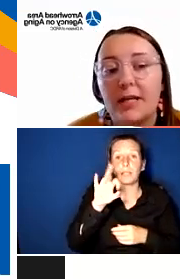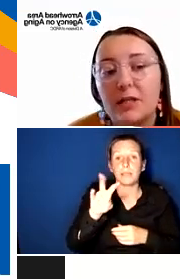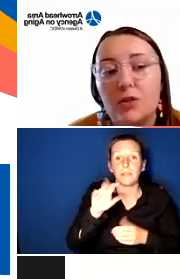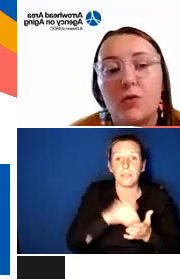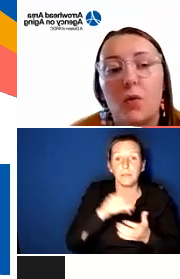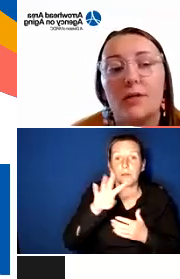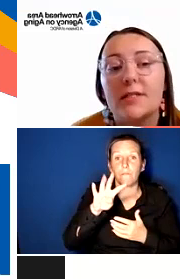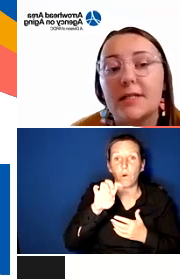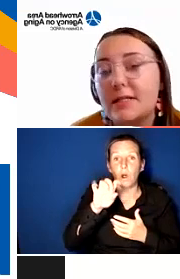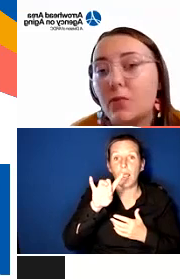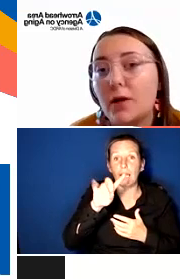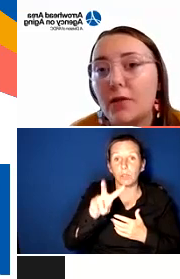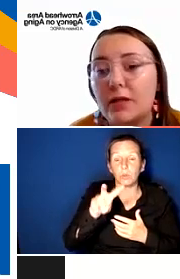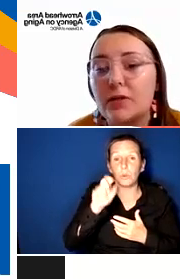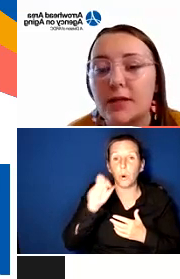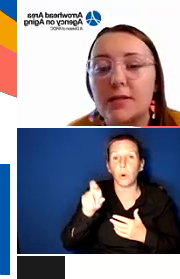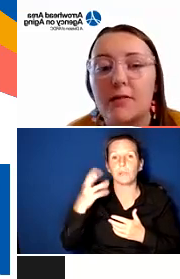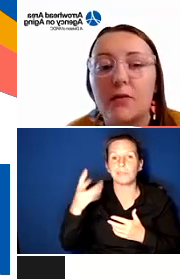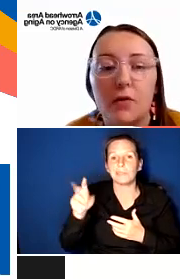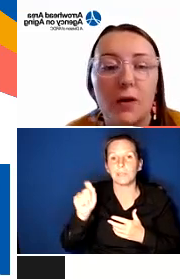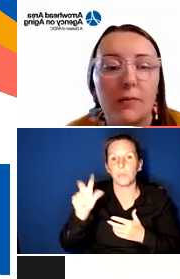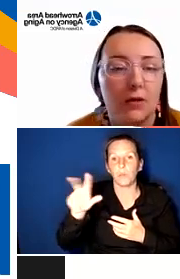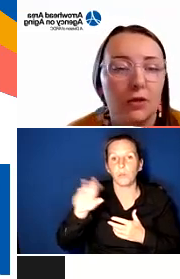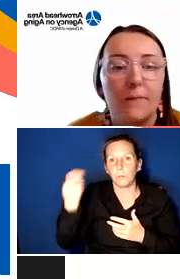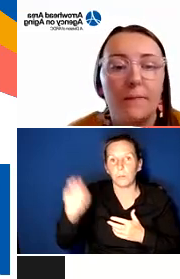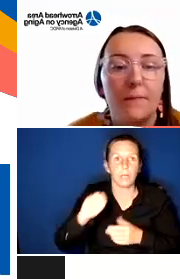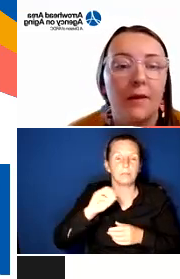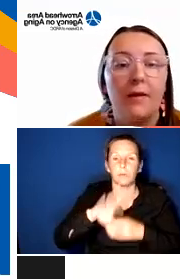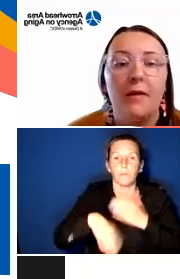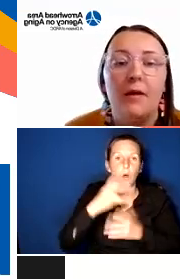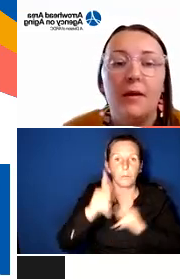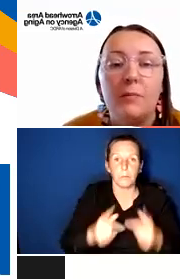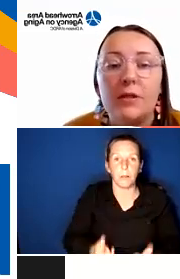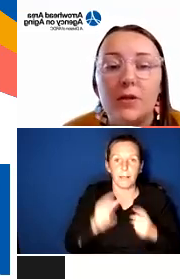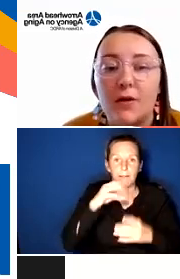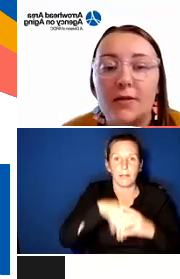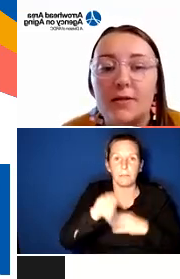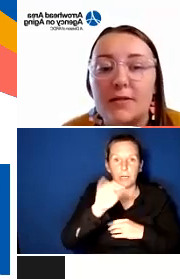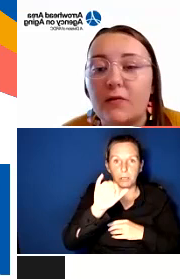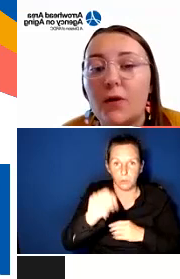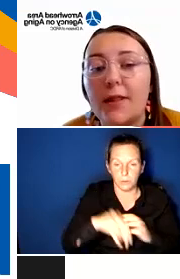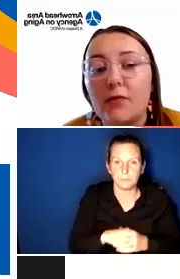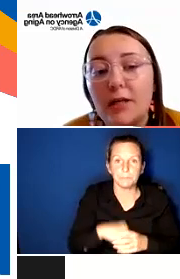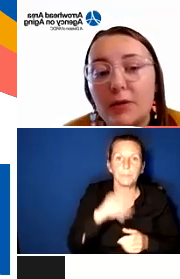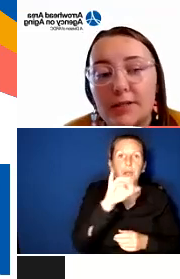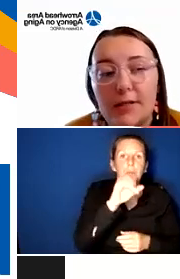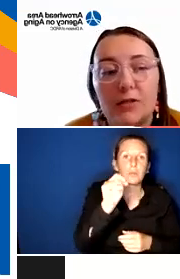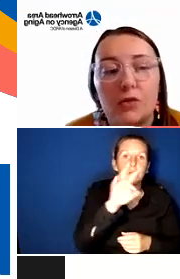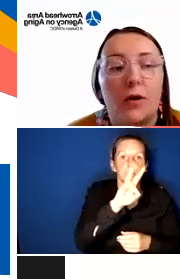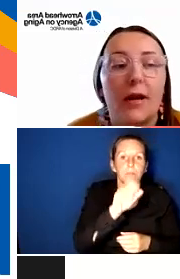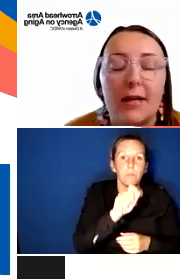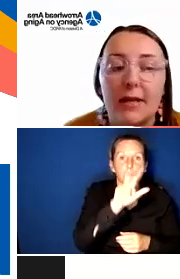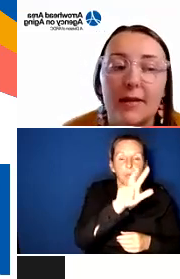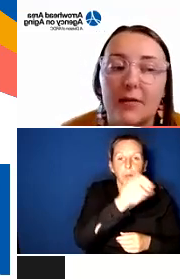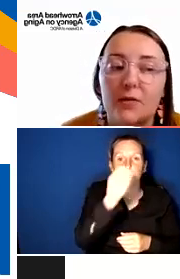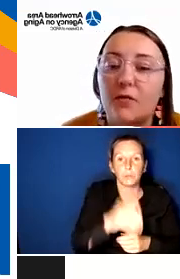197,482, or 16.3% of the total population. In Minnesota, 7.3%